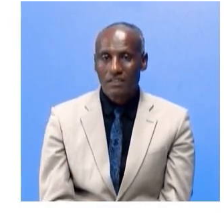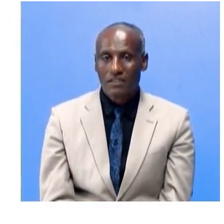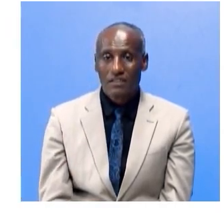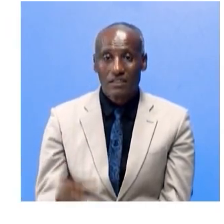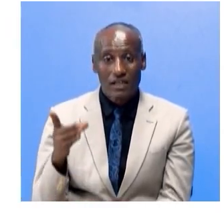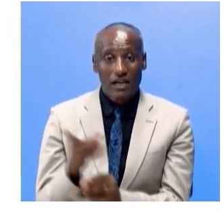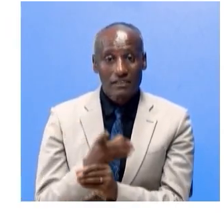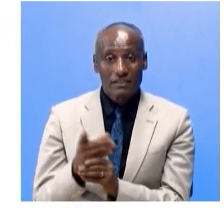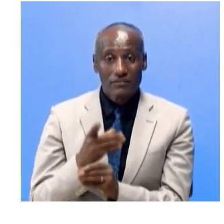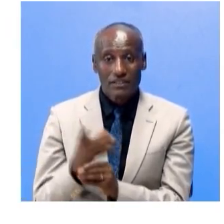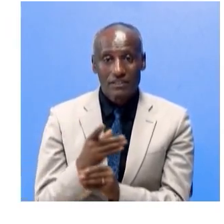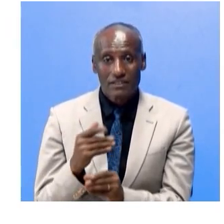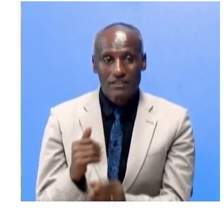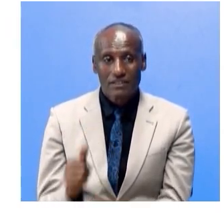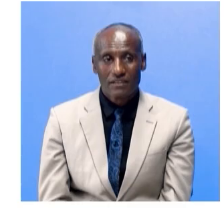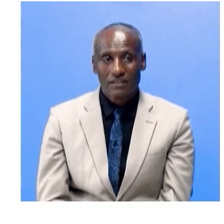activities